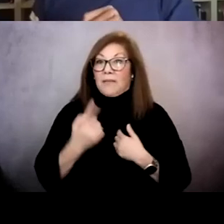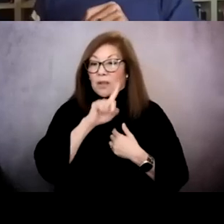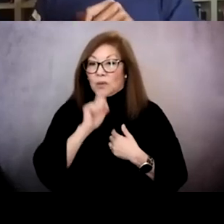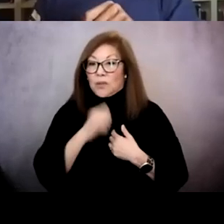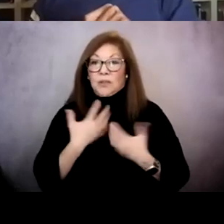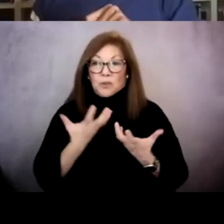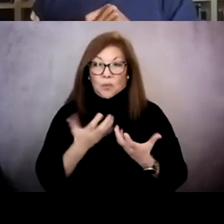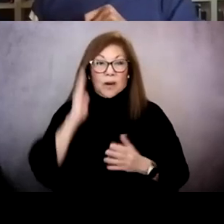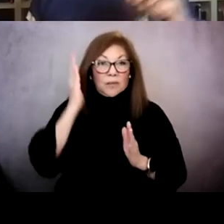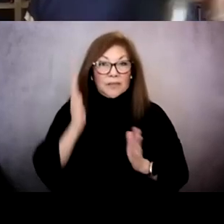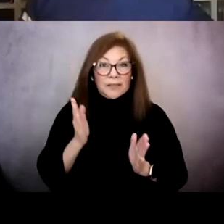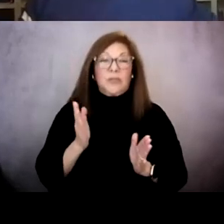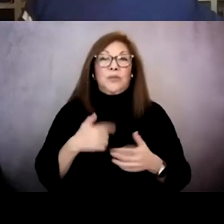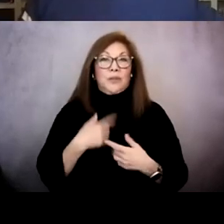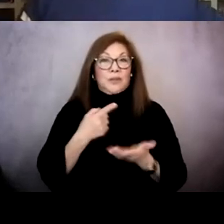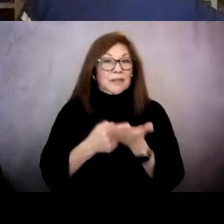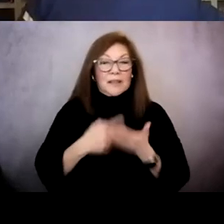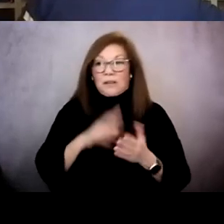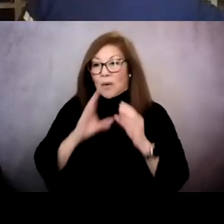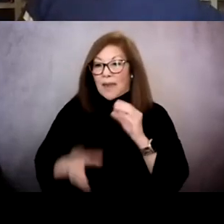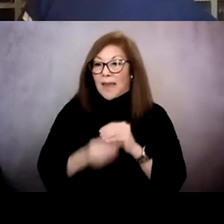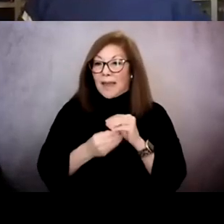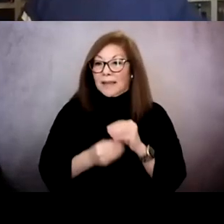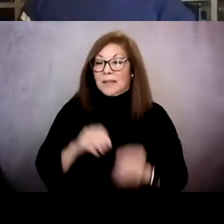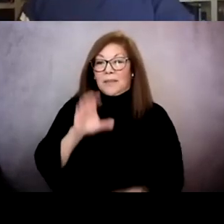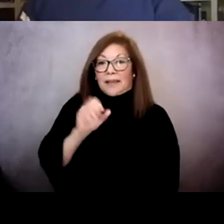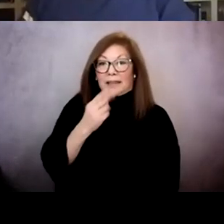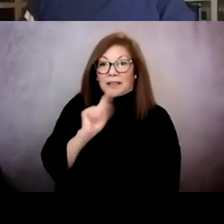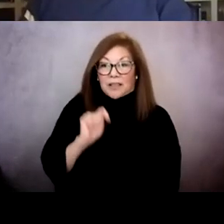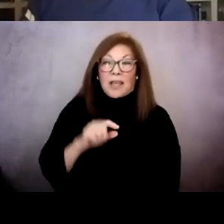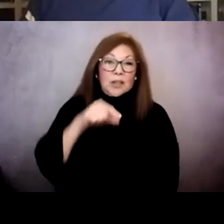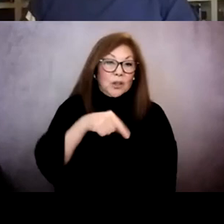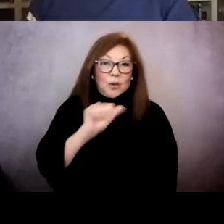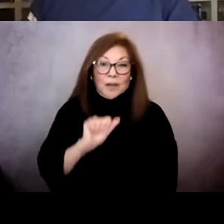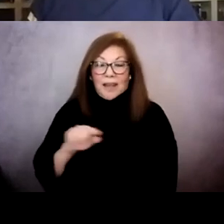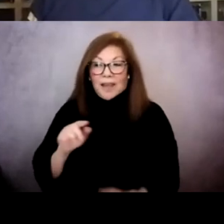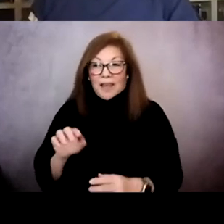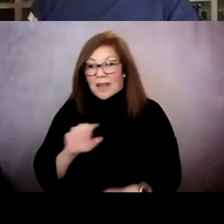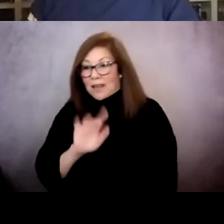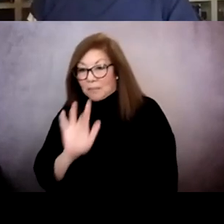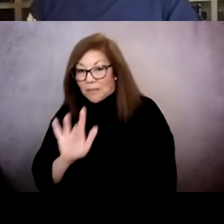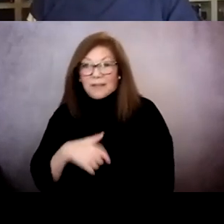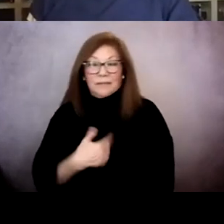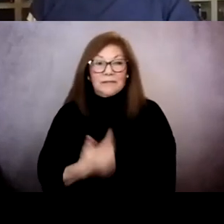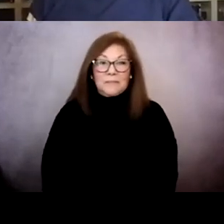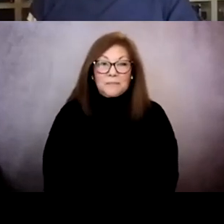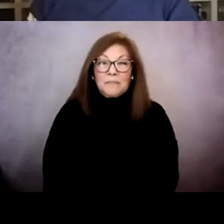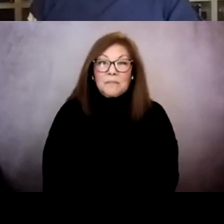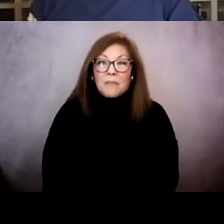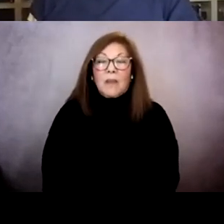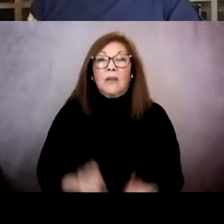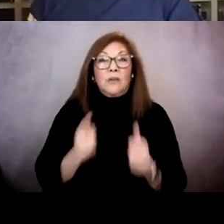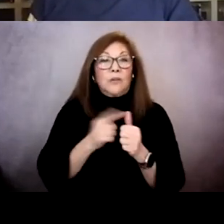to discuss, please do add them in the chat or the Q&A function. We will catch them in either place. So the